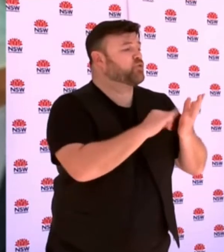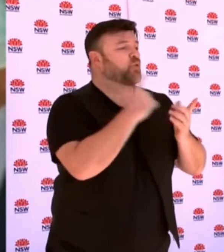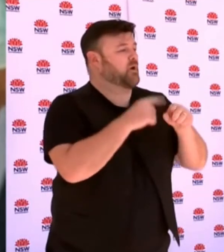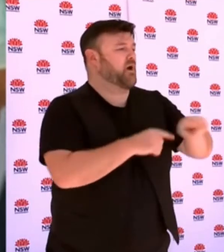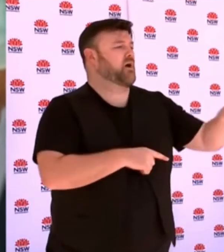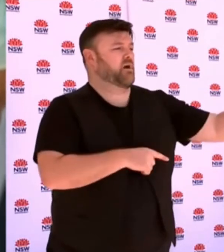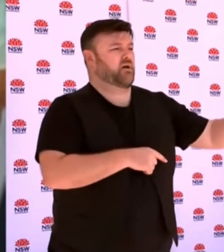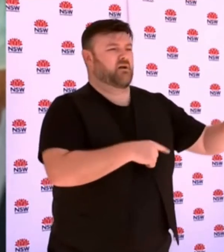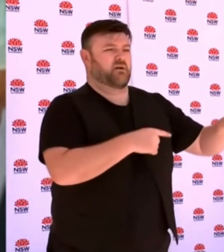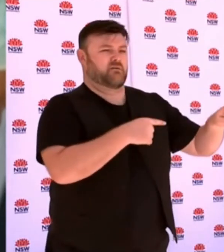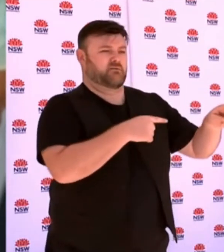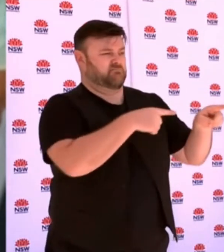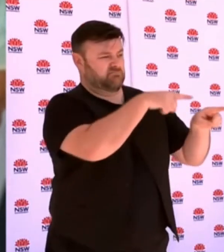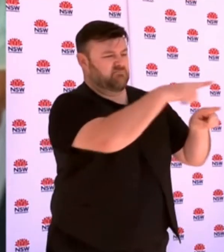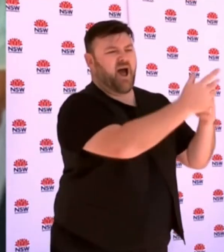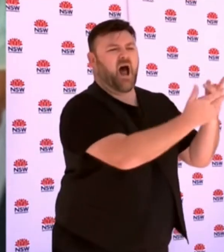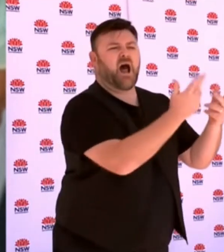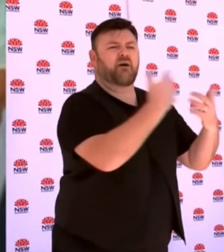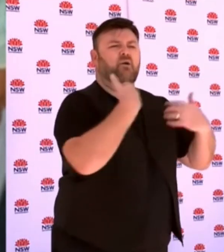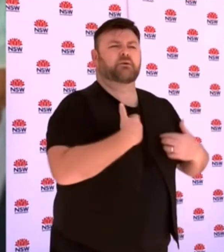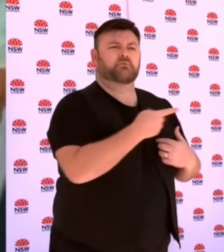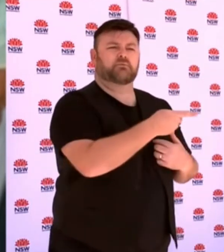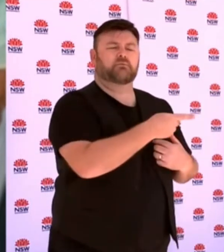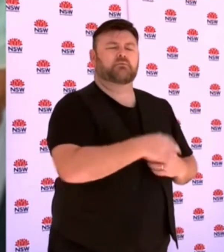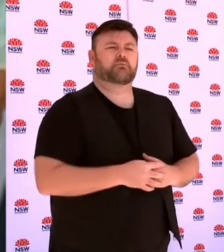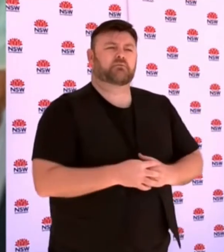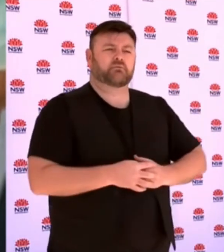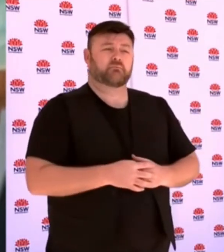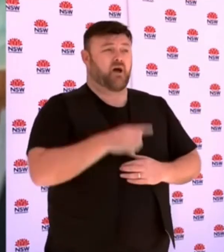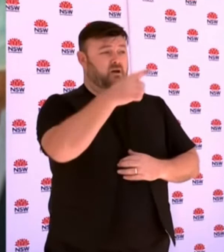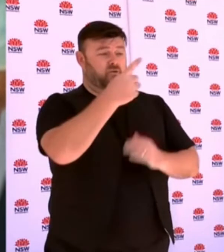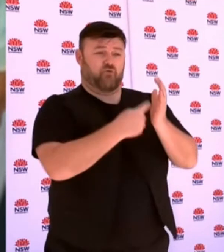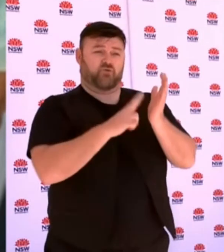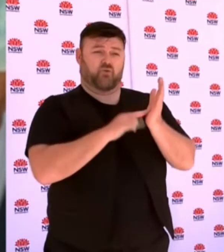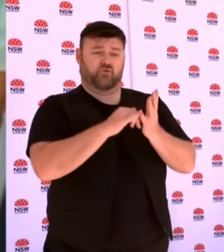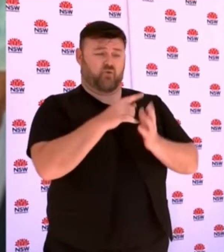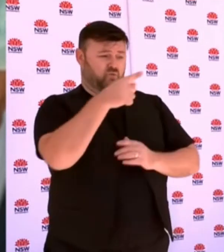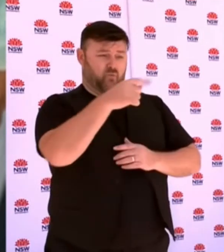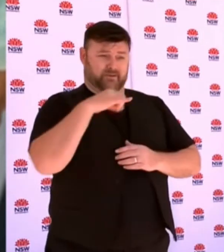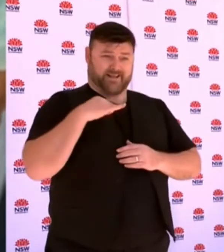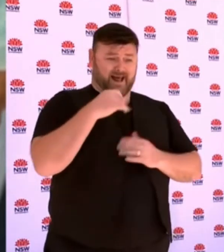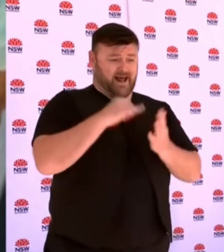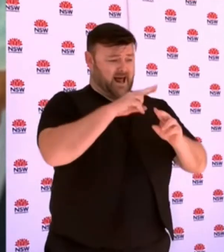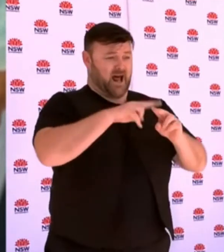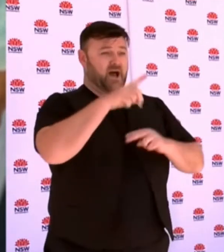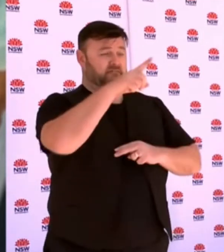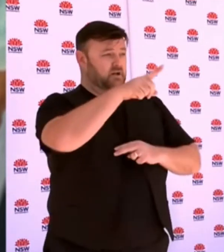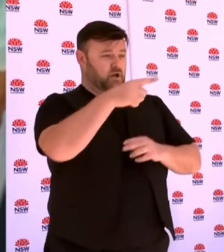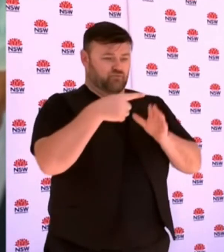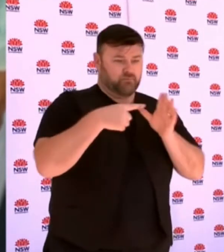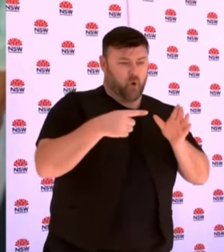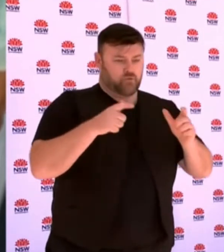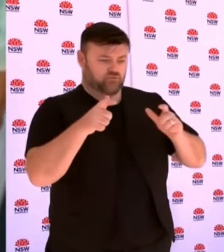the staff of North Shore have done an amazing effort in responding